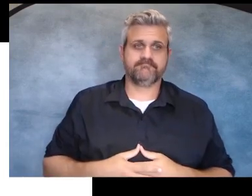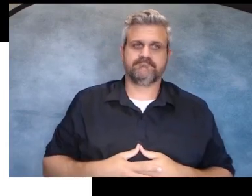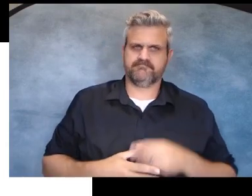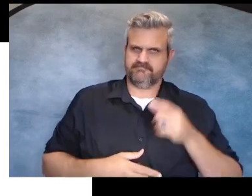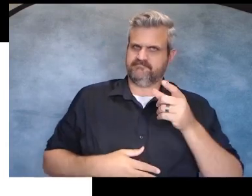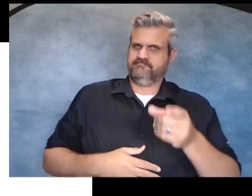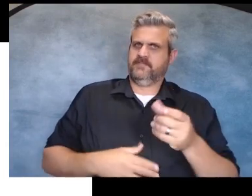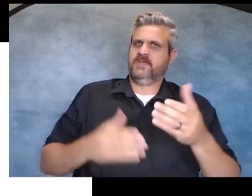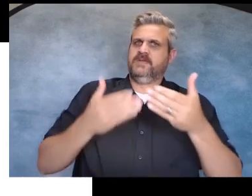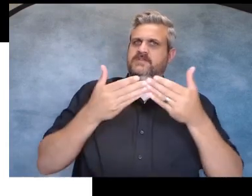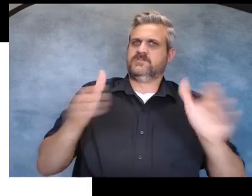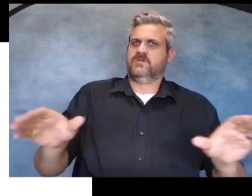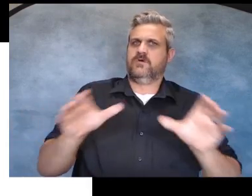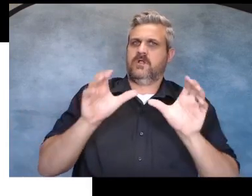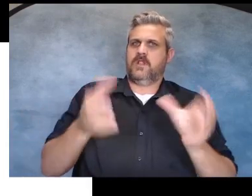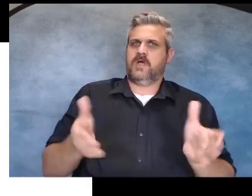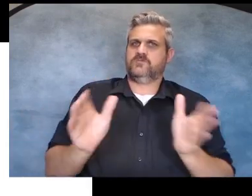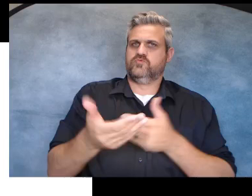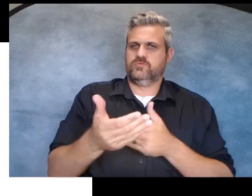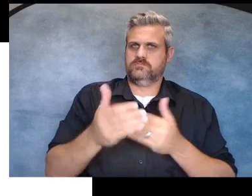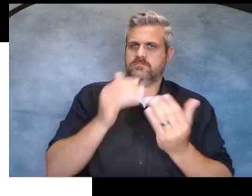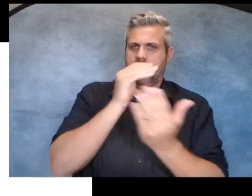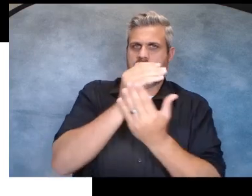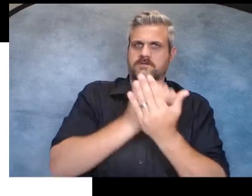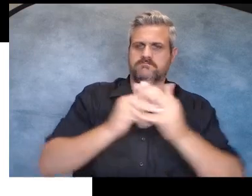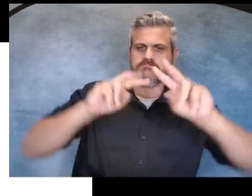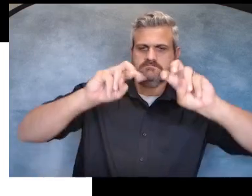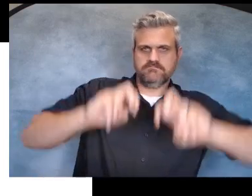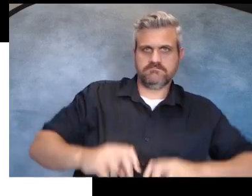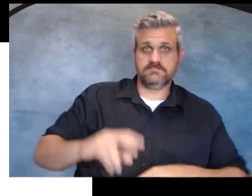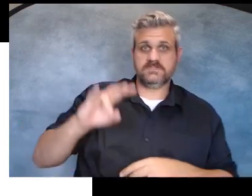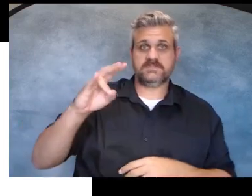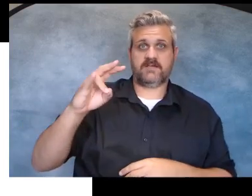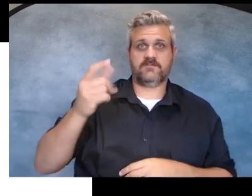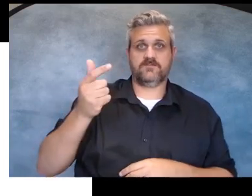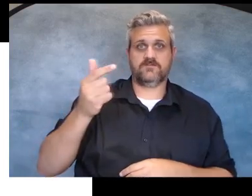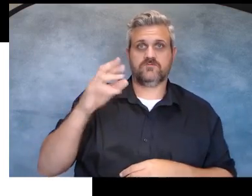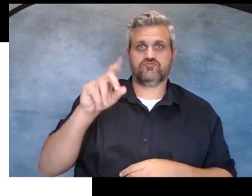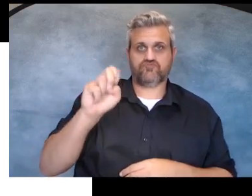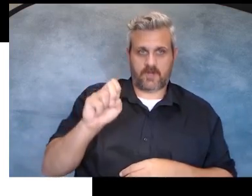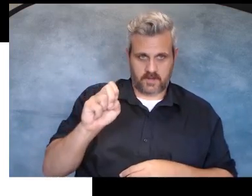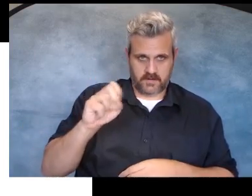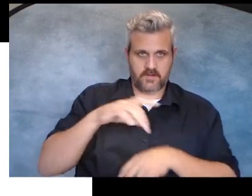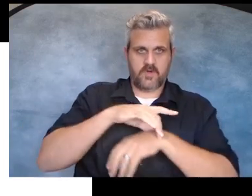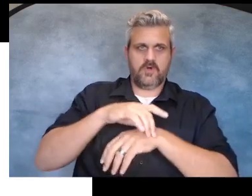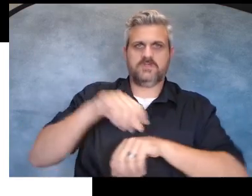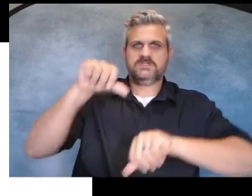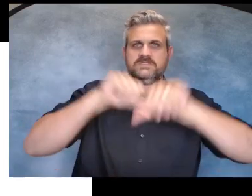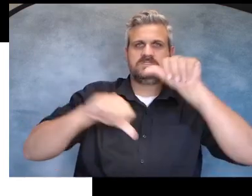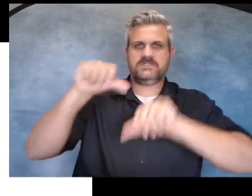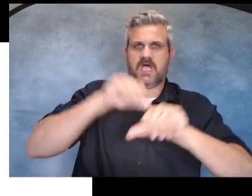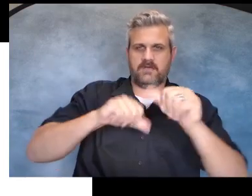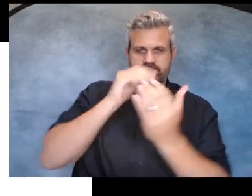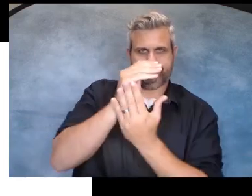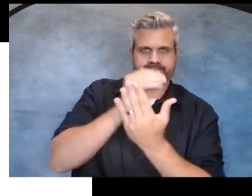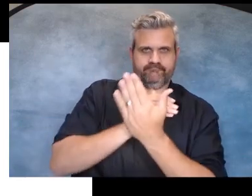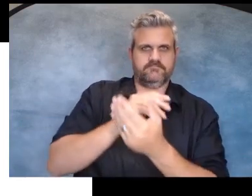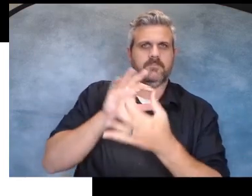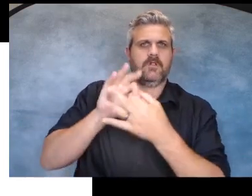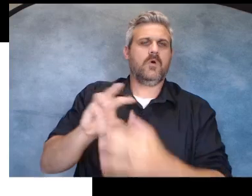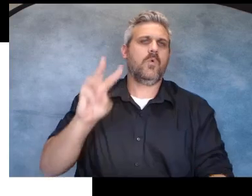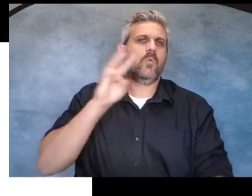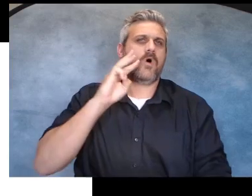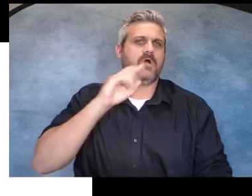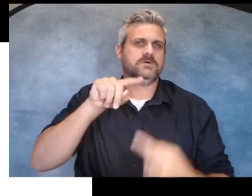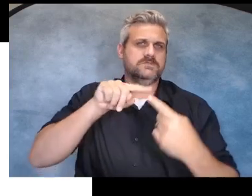This is part of the general classroom lesson assessment for a 7th grade Earth Science unit on the water cycle. This